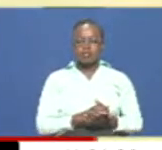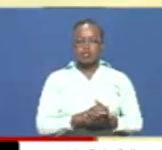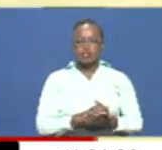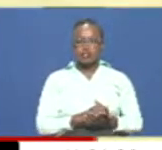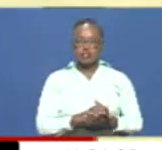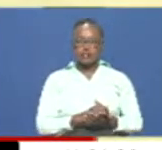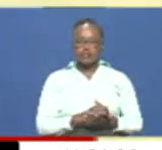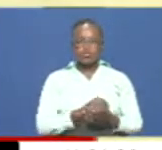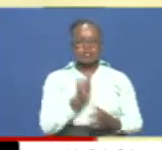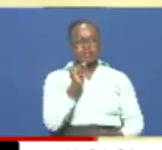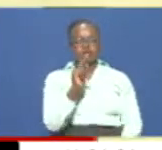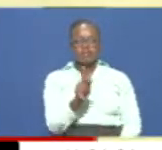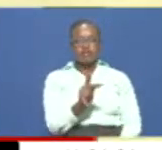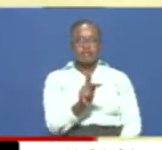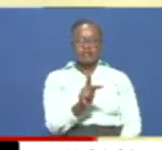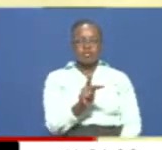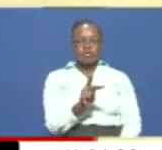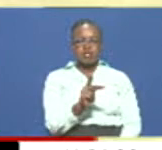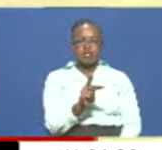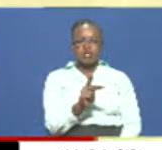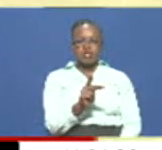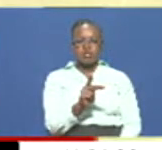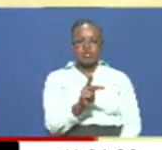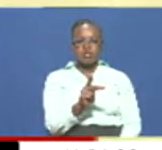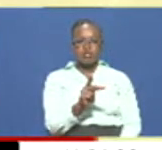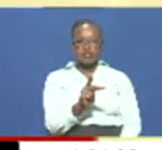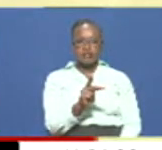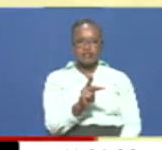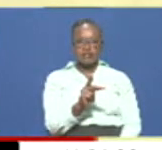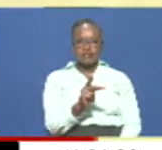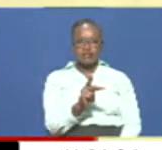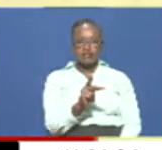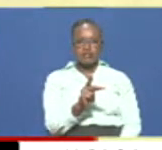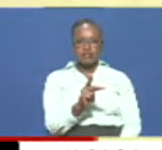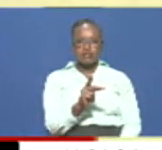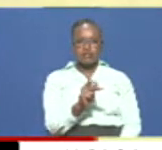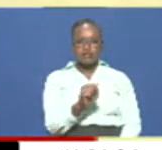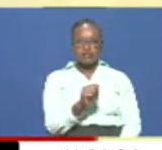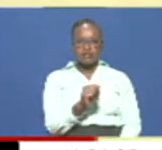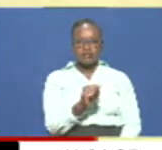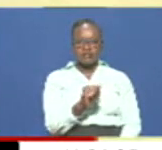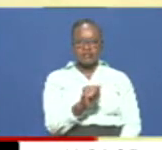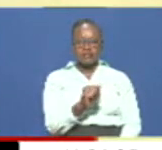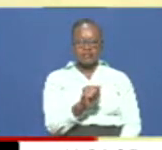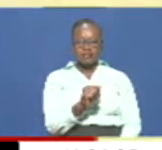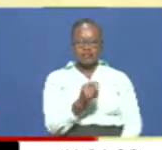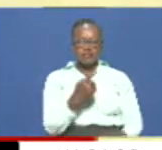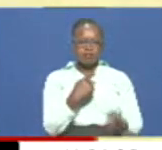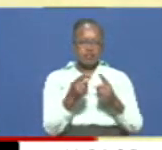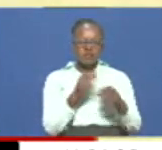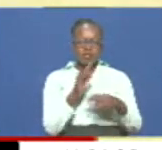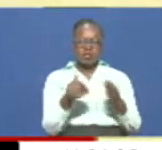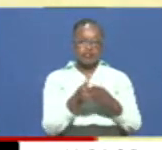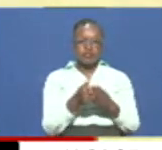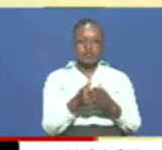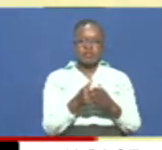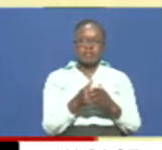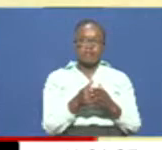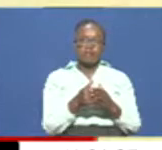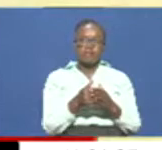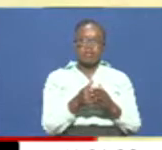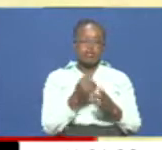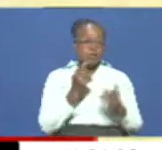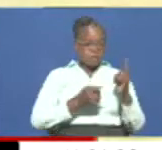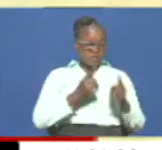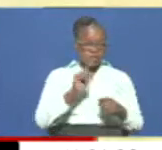Athletic Kenya has seen that we need to talk to whole athletes in this Republic of Kenya to